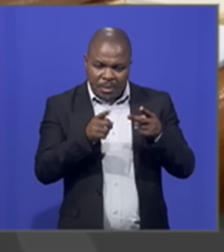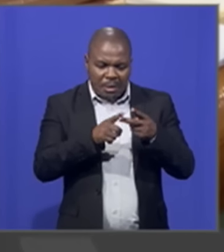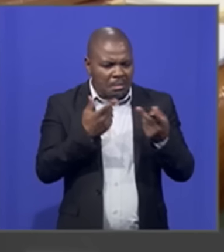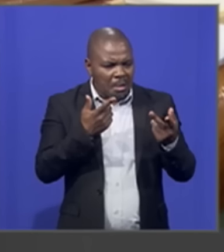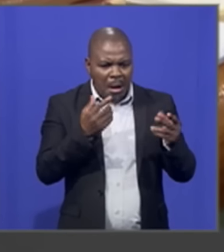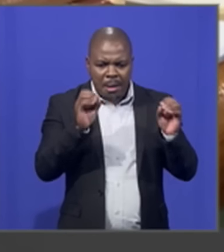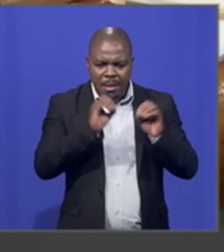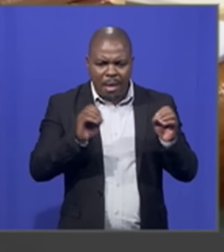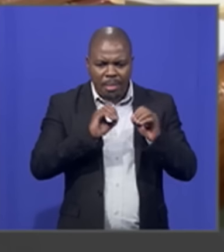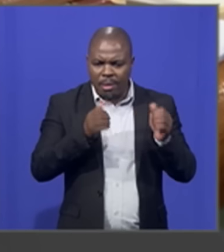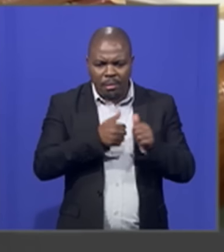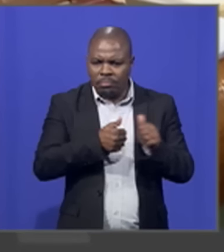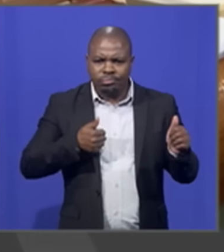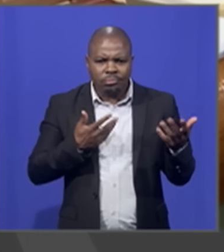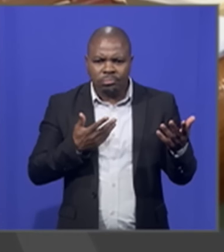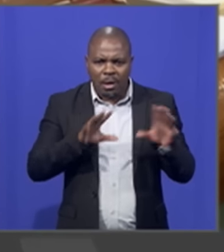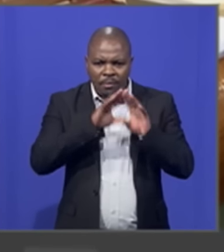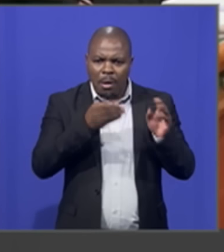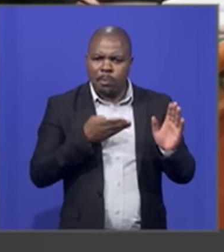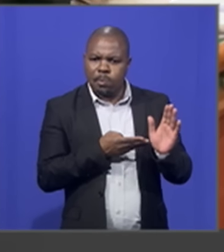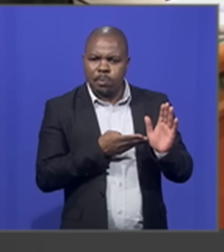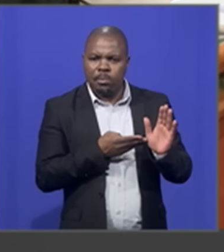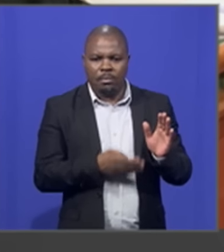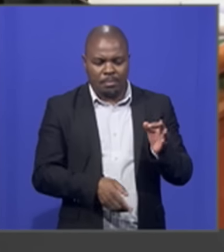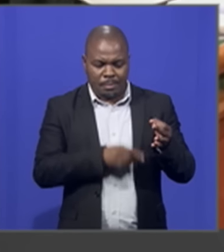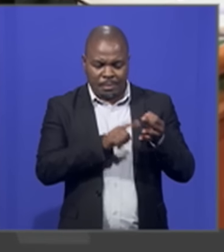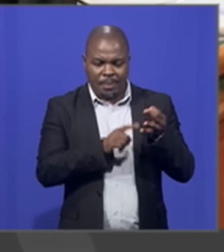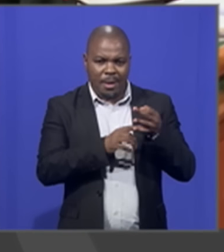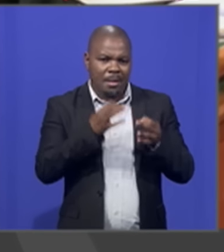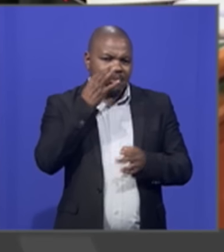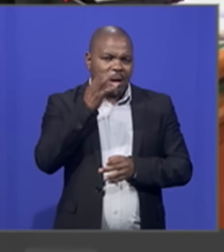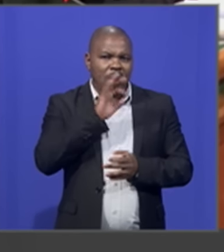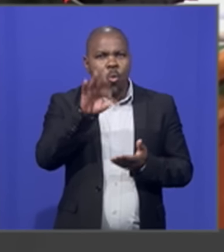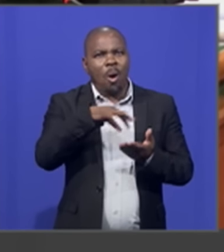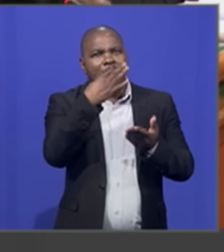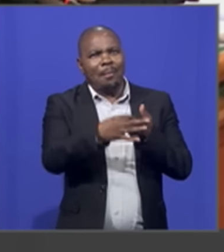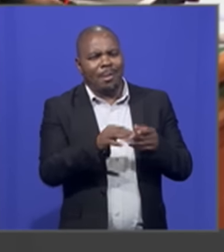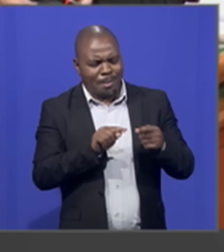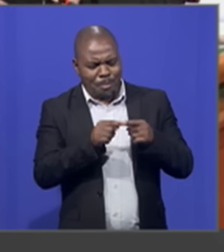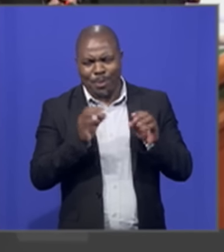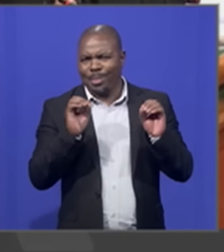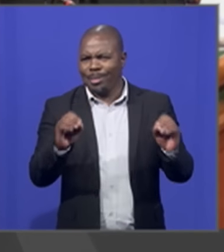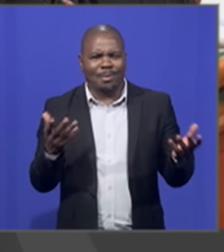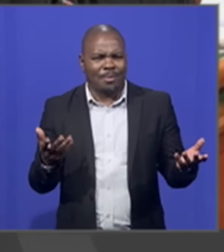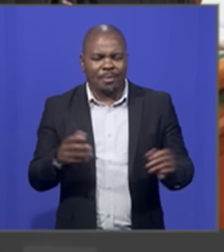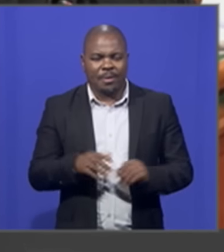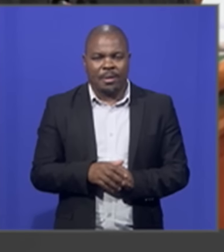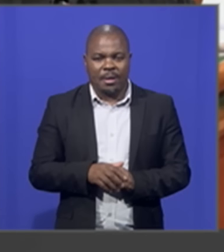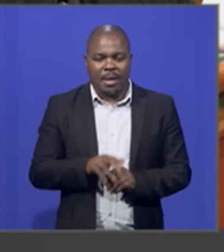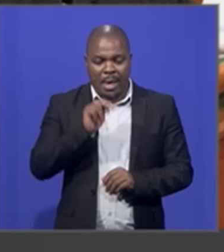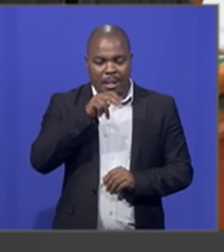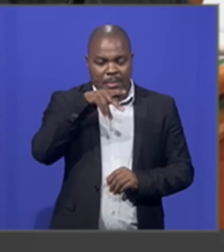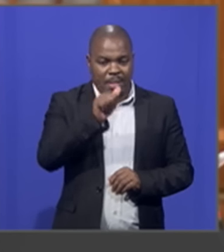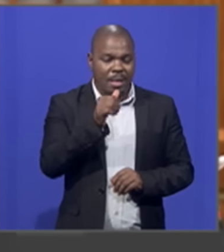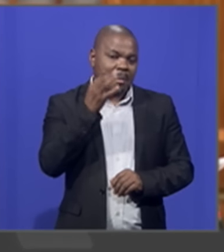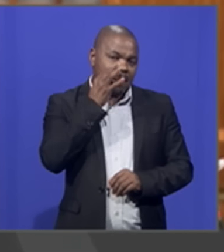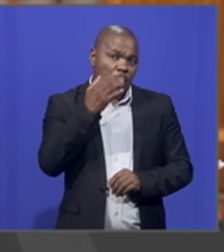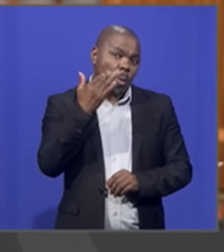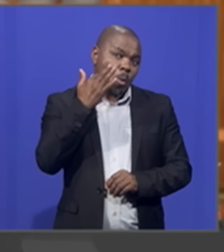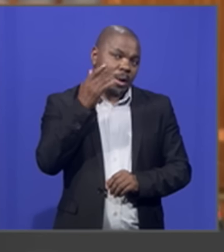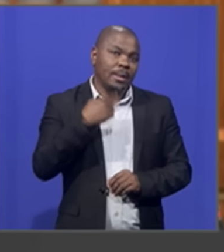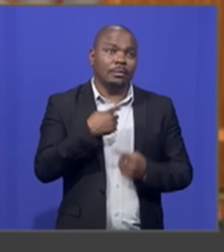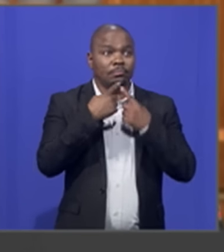saletse morao. Bo boetse bo hlalosa ho se ntlha eo ho ka ipiletswang ka yona. Botjhutjhisi bo re ha bone bo bolela